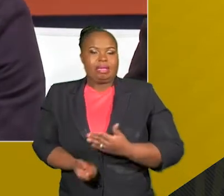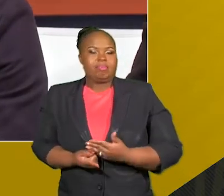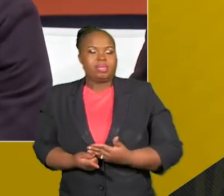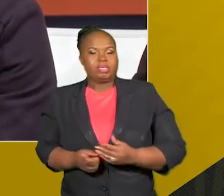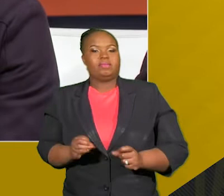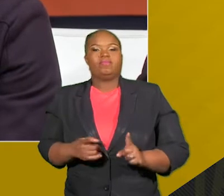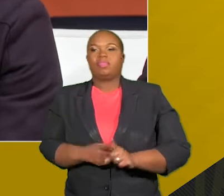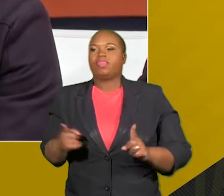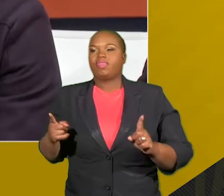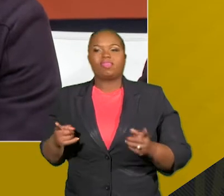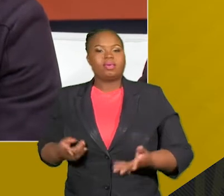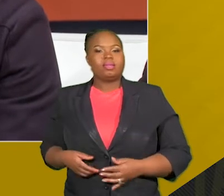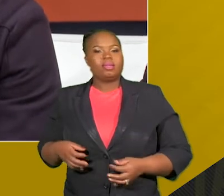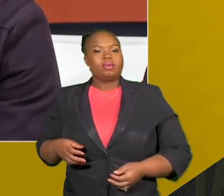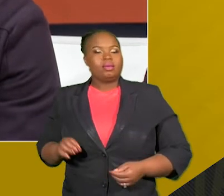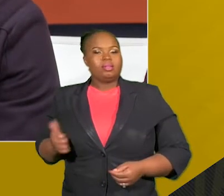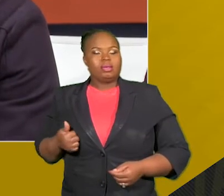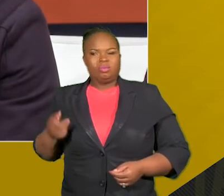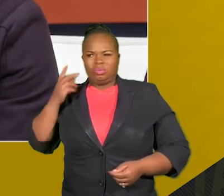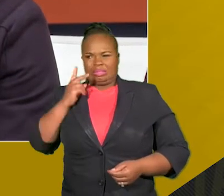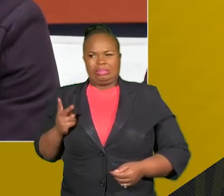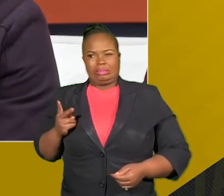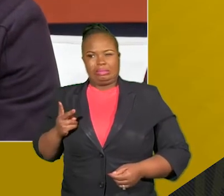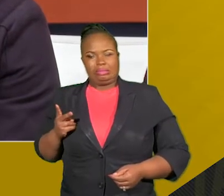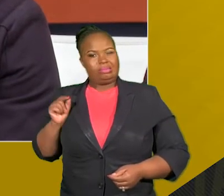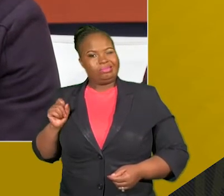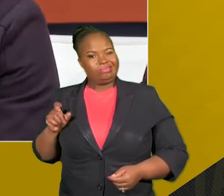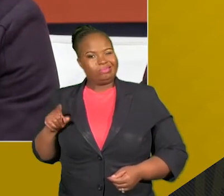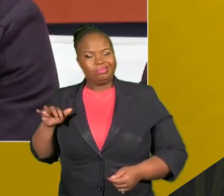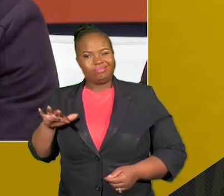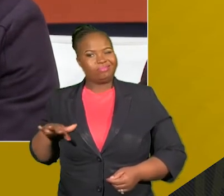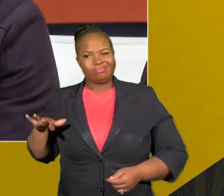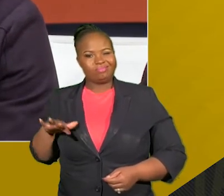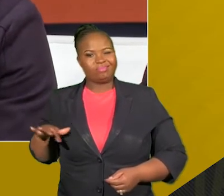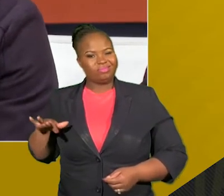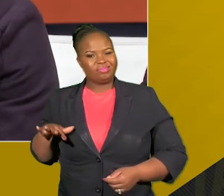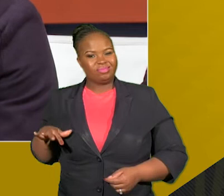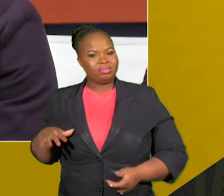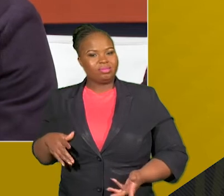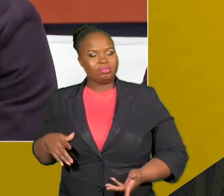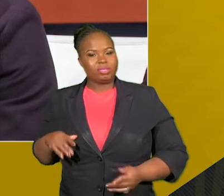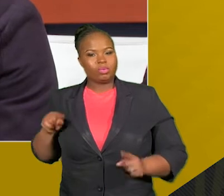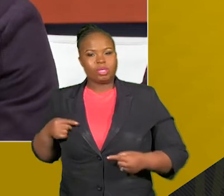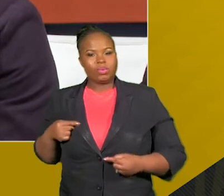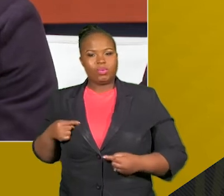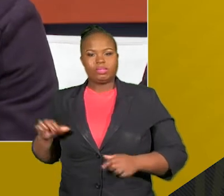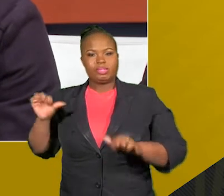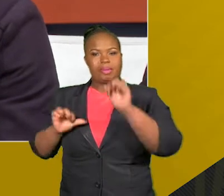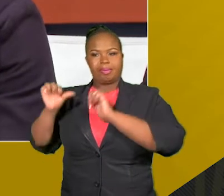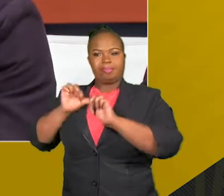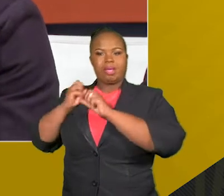it by displaced in the way lapho bonayo khona ukuthi angeke uze uthole I backlash. Right? So it's